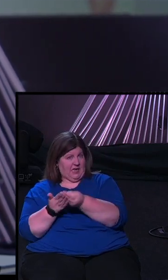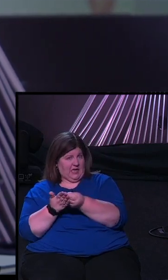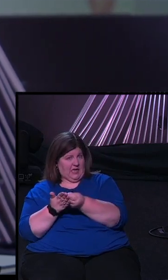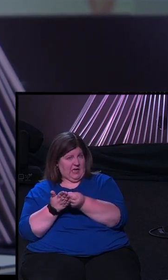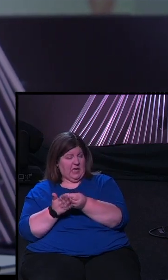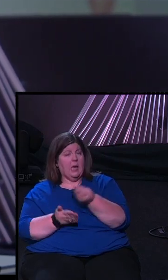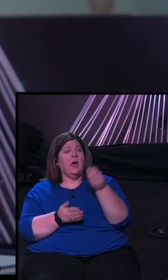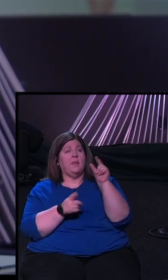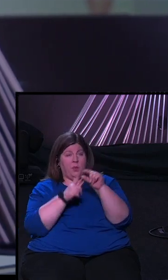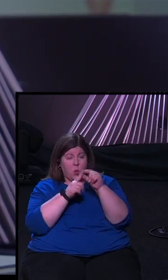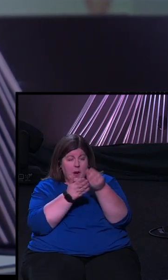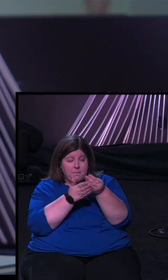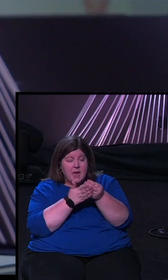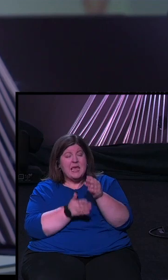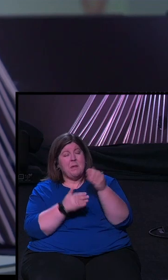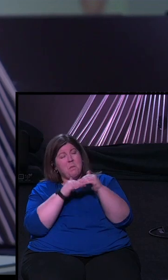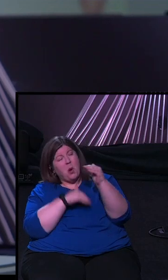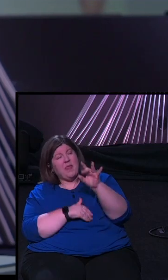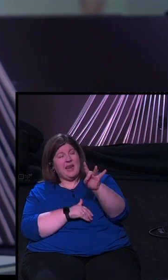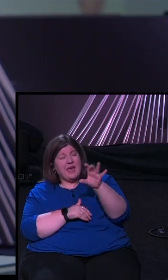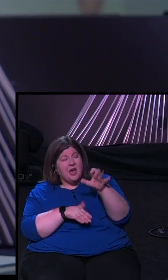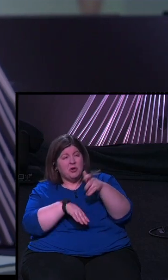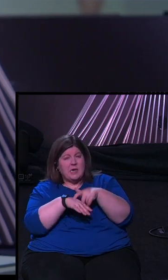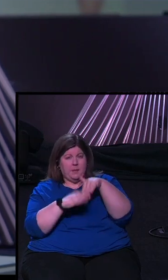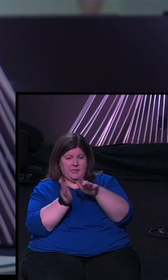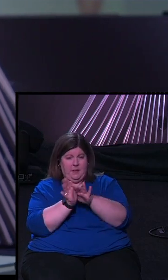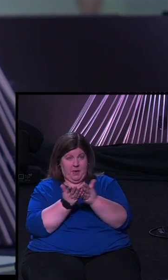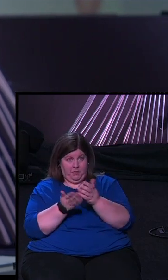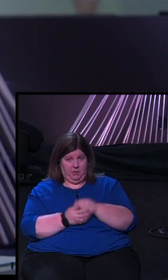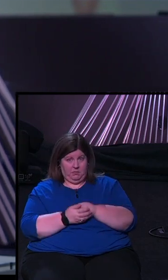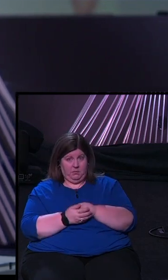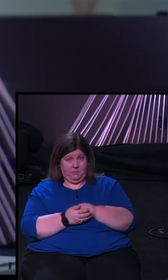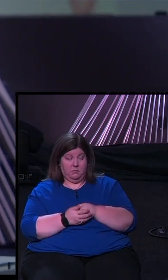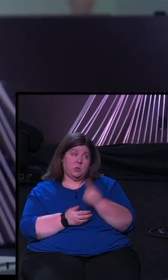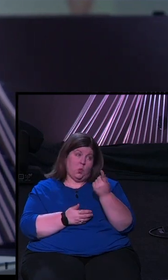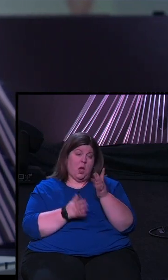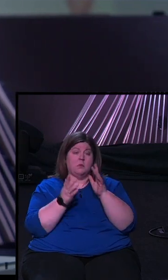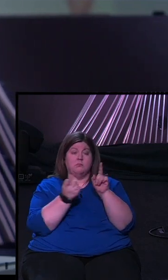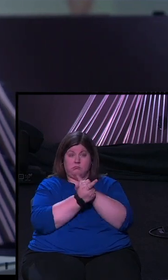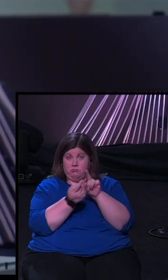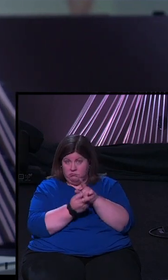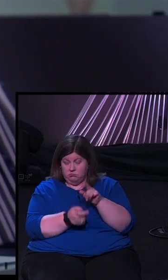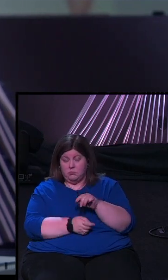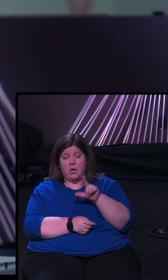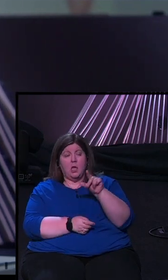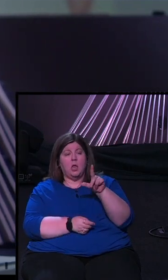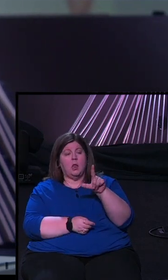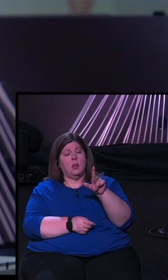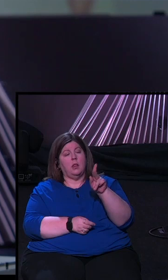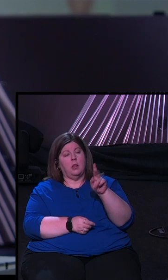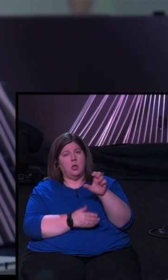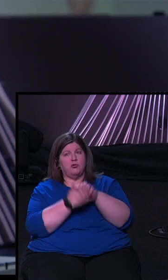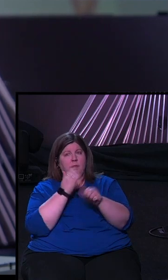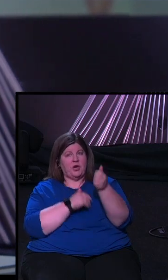over 800 times in the Bible. So one of those interactions looks like this. It's Luke chapter 19, verse 1 and 2.